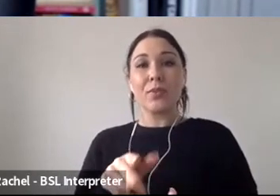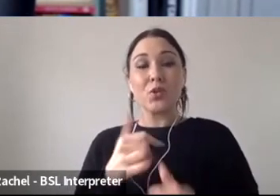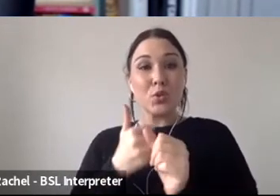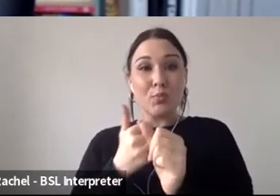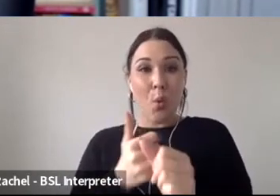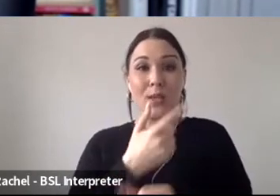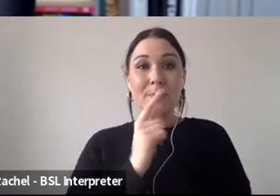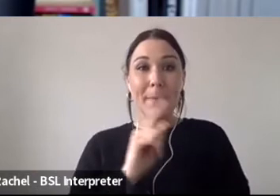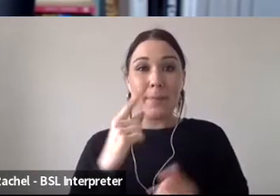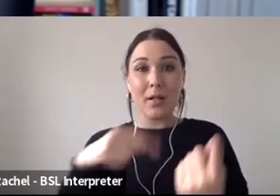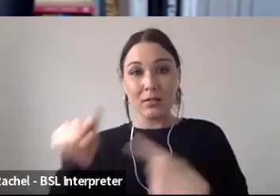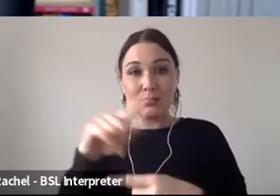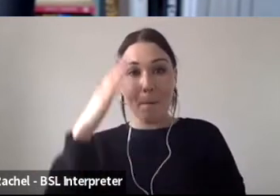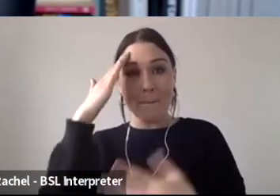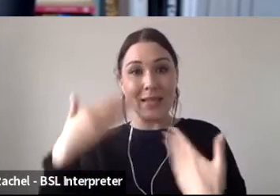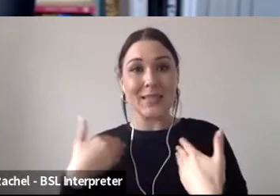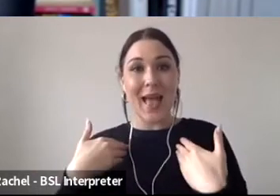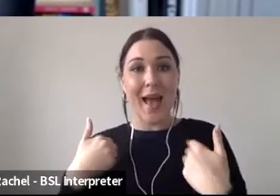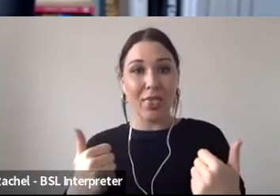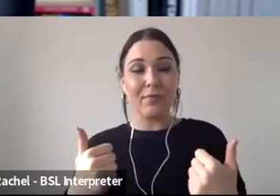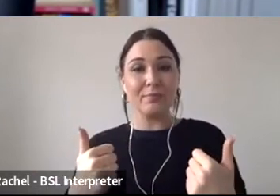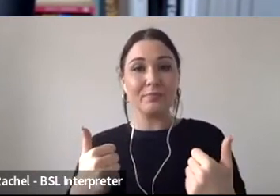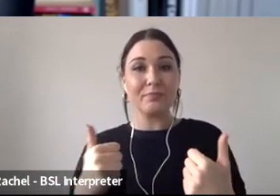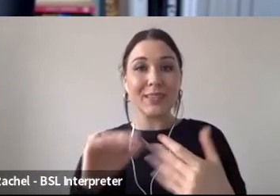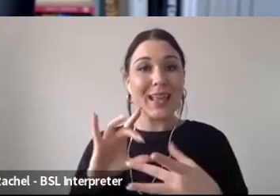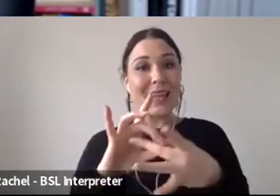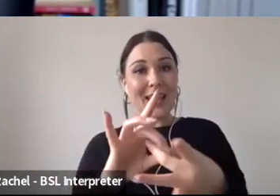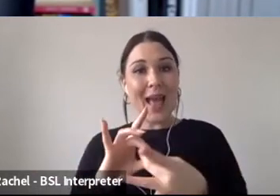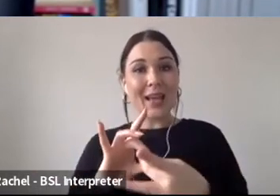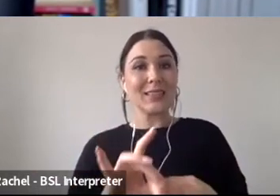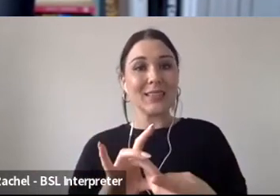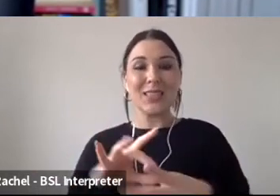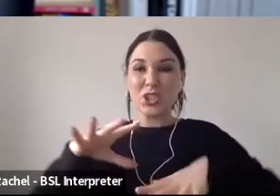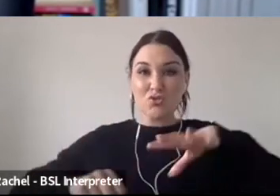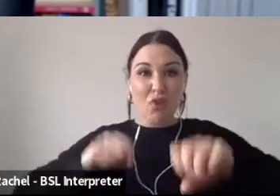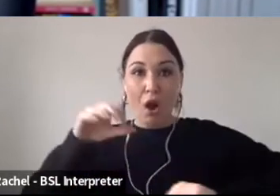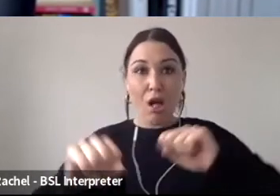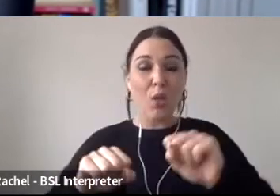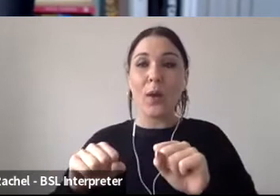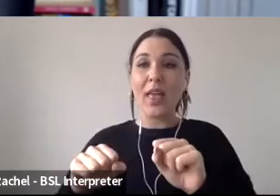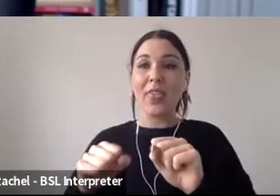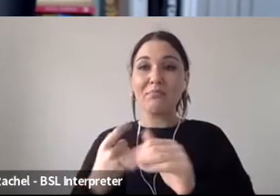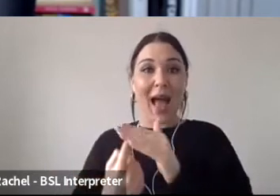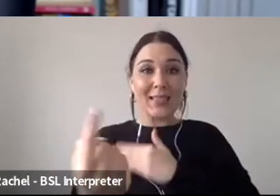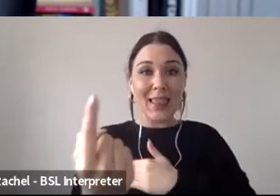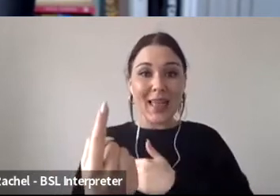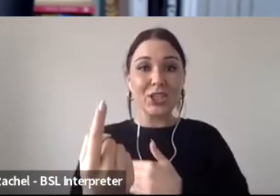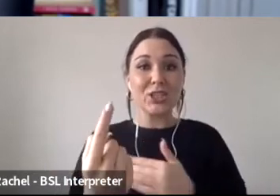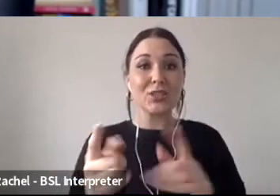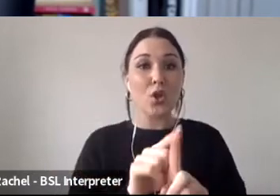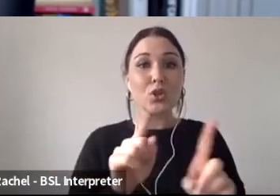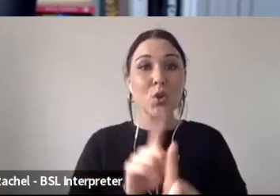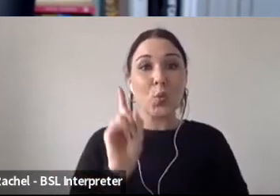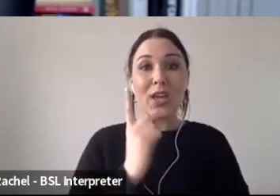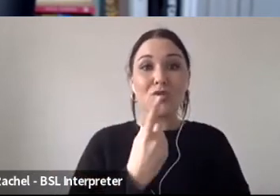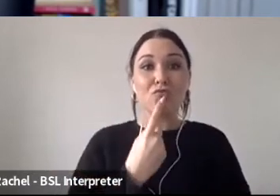particularly around connecting people who perhaps struggling with isolation. The organisation Hearing Dogs, which includes